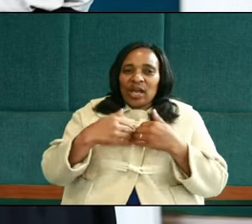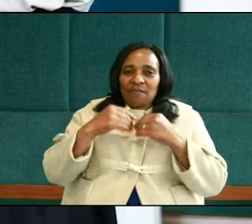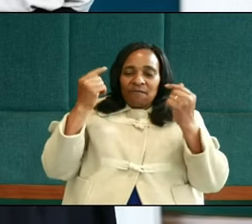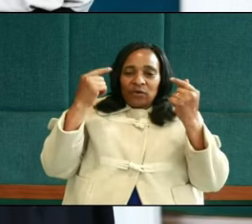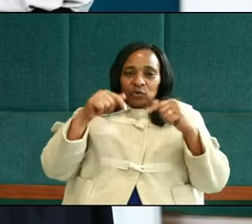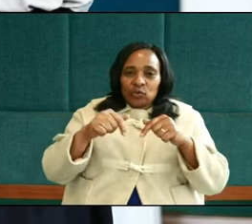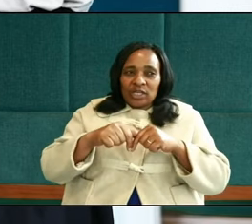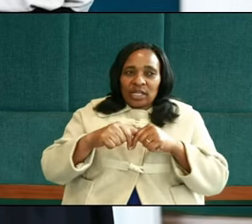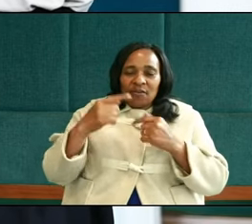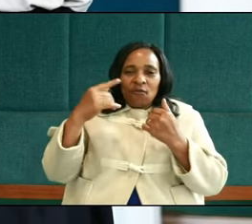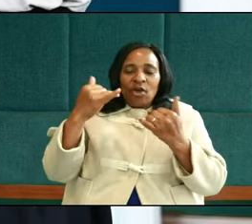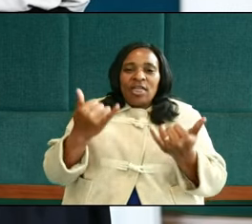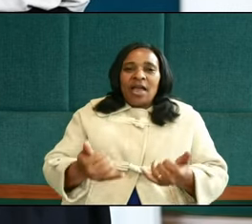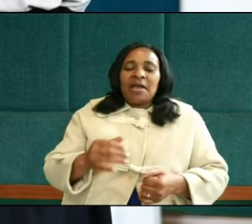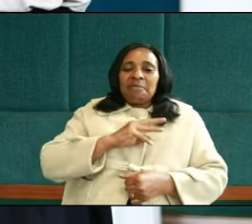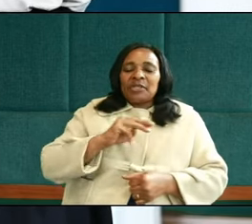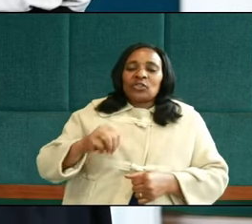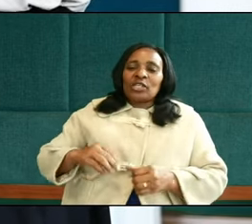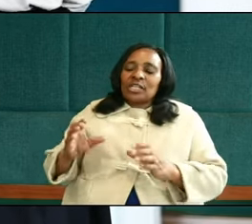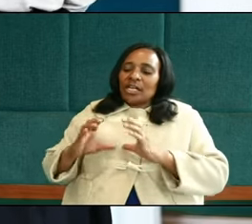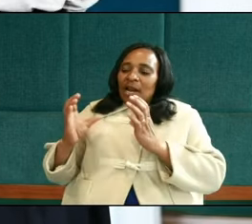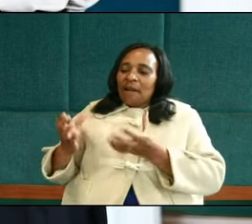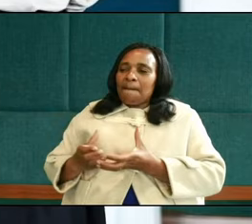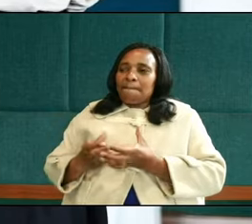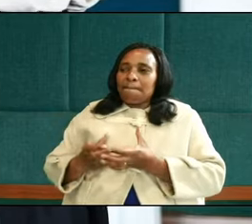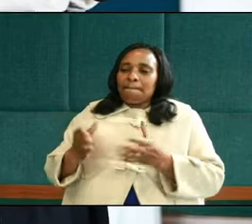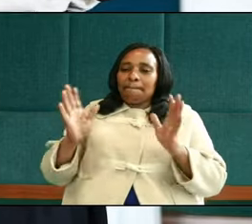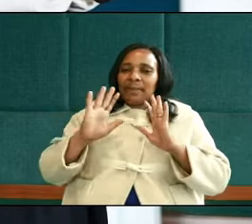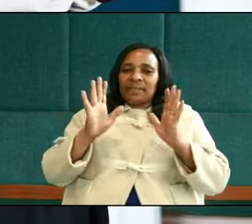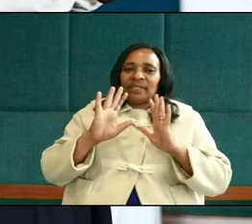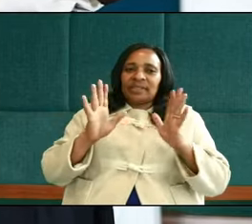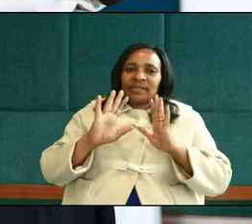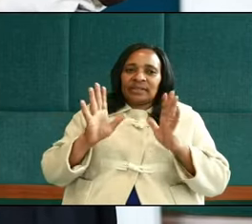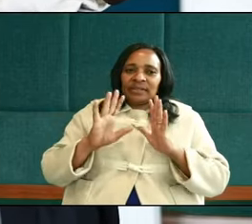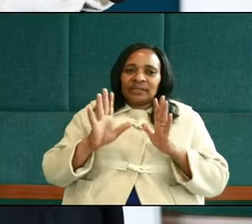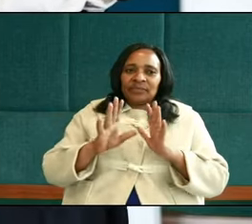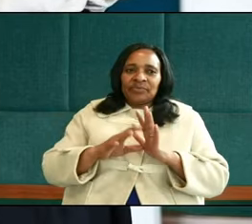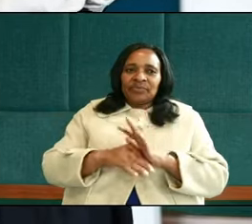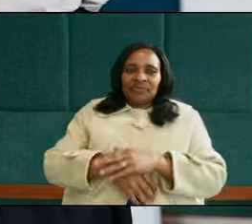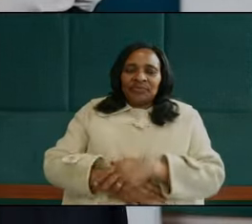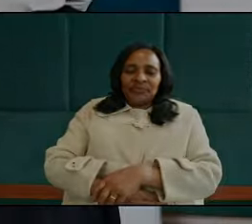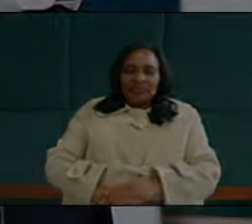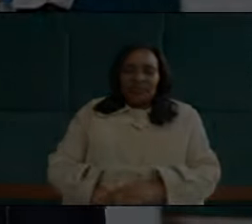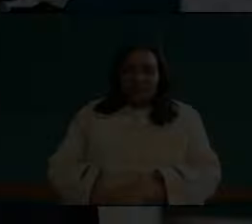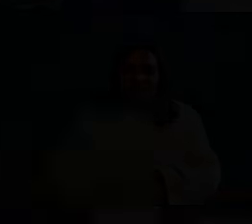today. And from the Young Missionaries Club, bye!